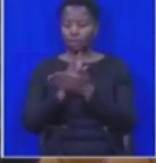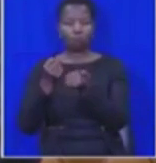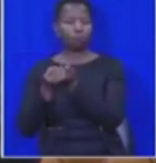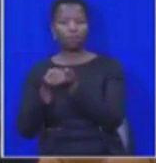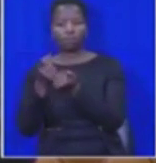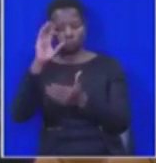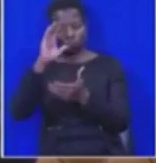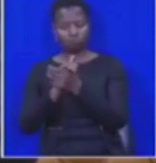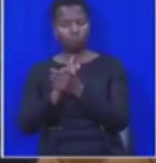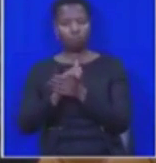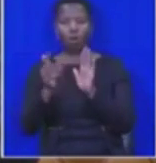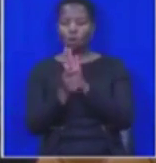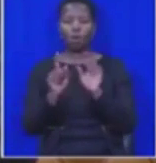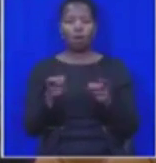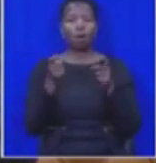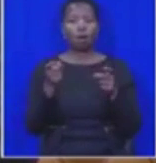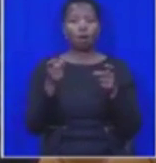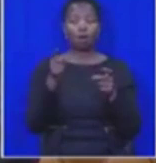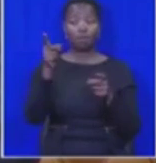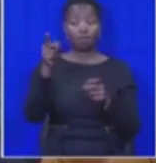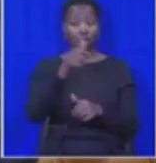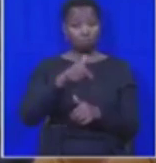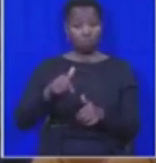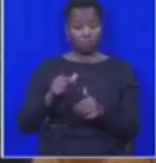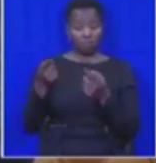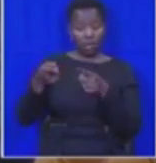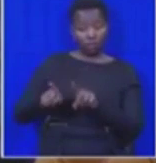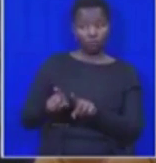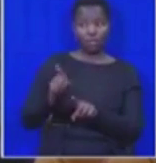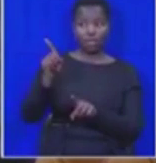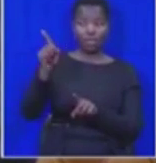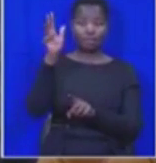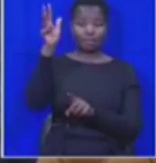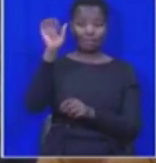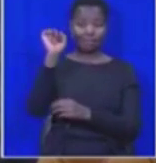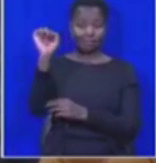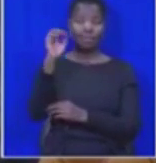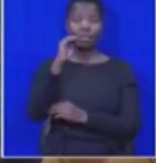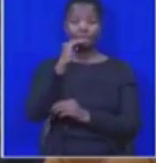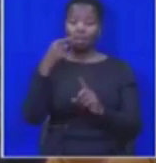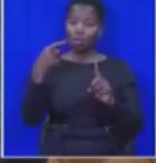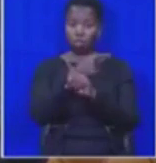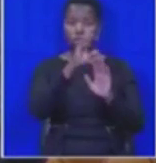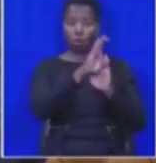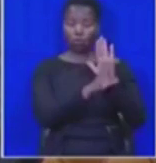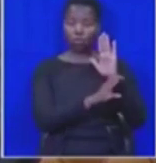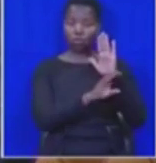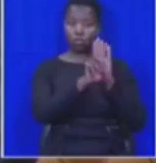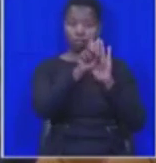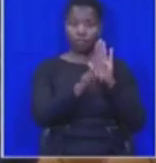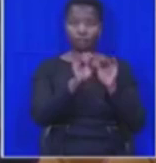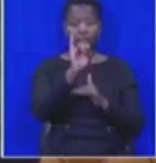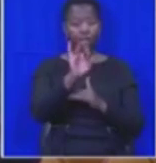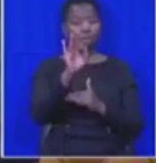trusted. Does the President agree that this statement is a breach of the Constitution? If he